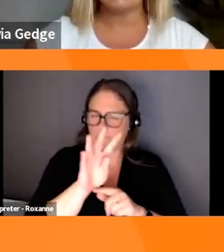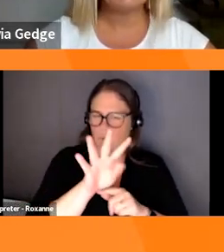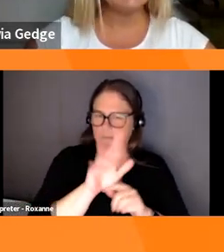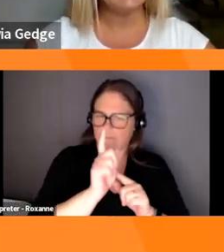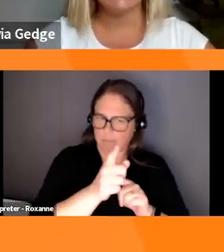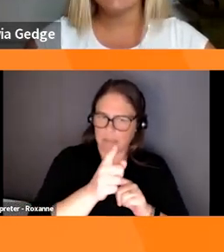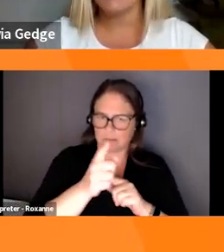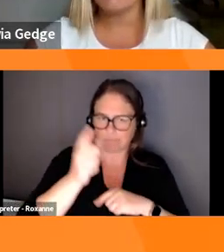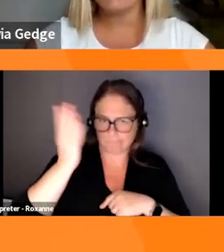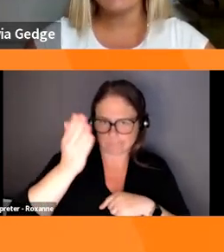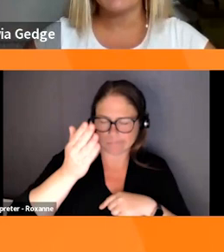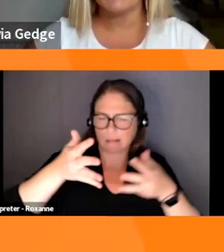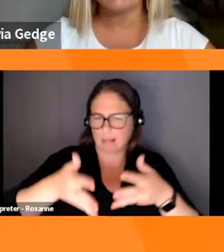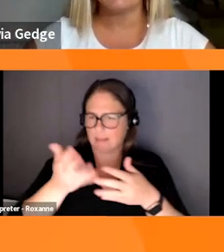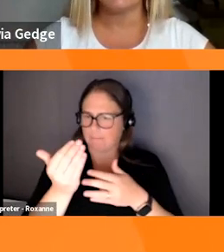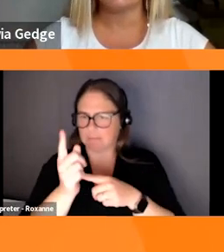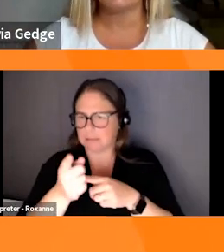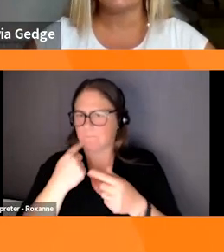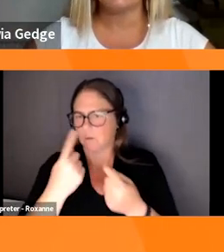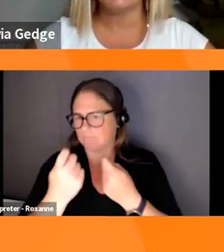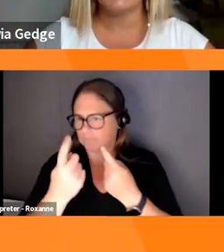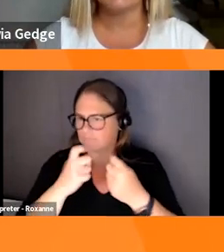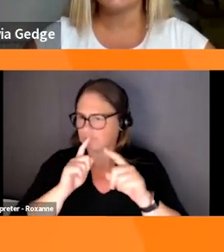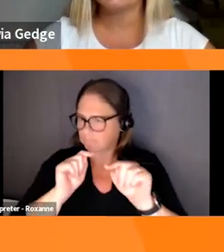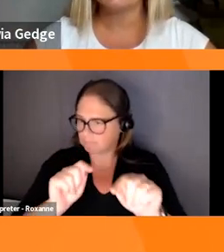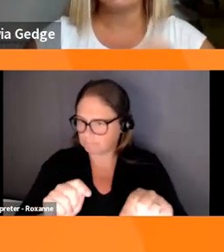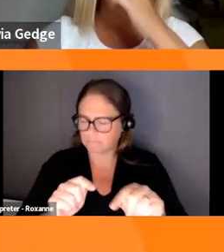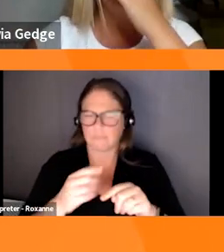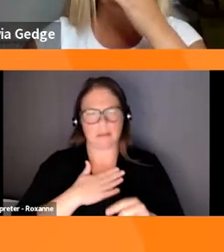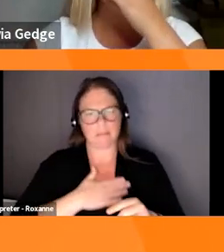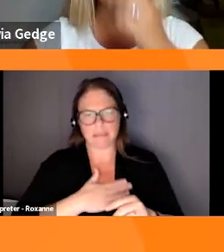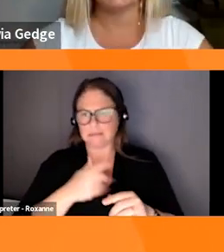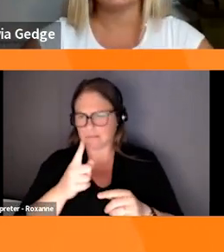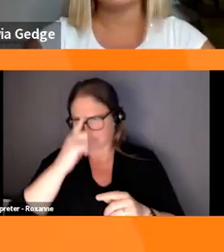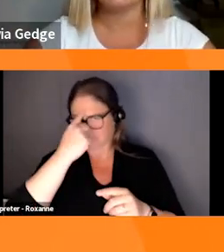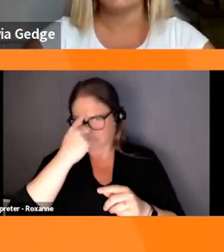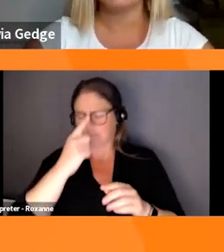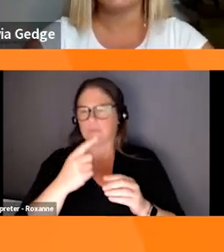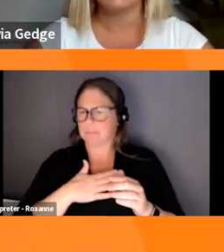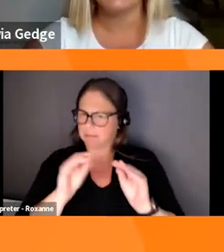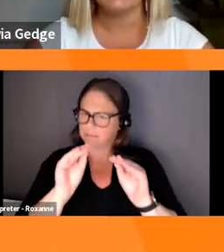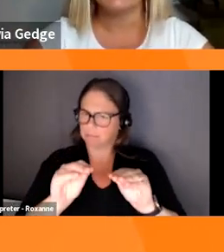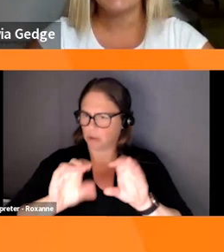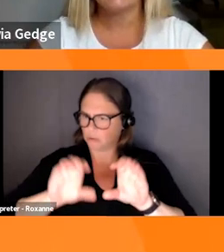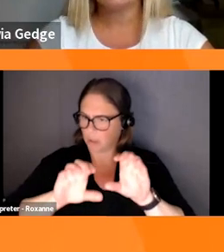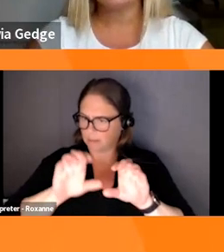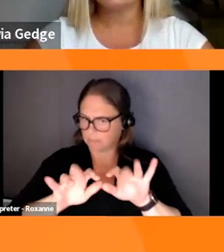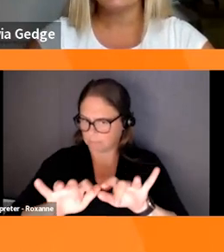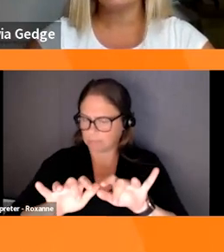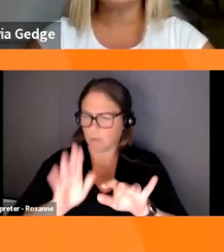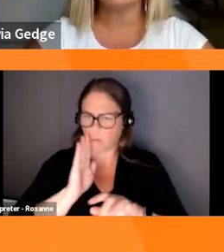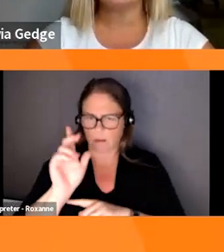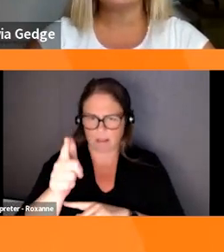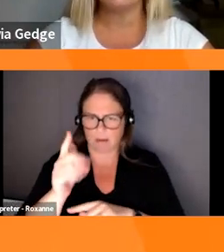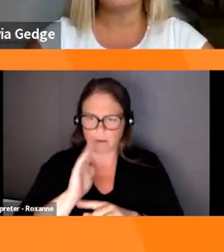So please, anytime you have a question, do put it in the chat, and we'll get sort of to those questions. So